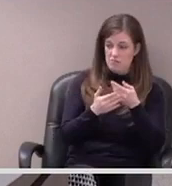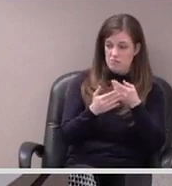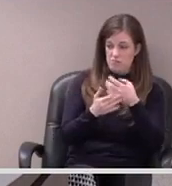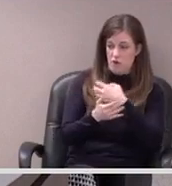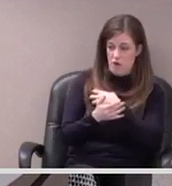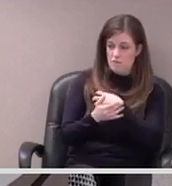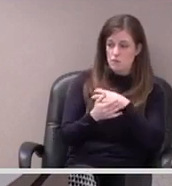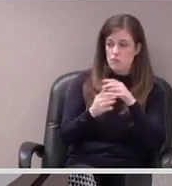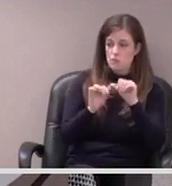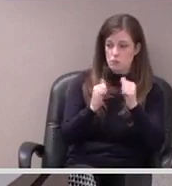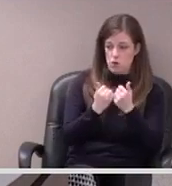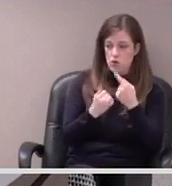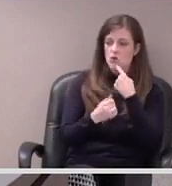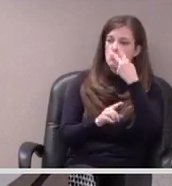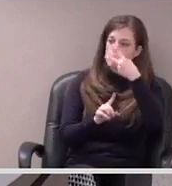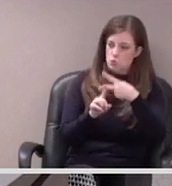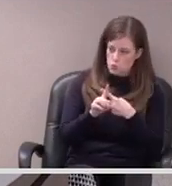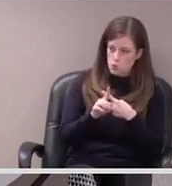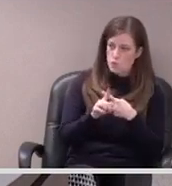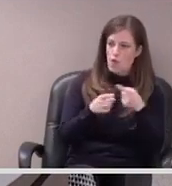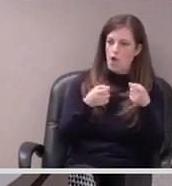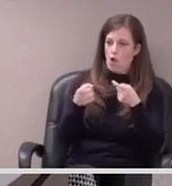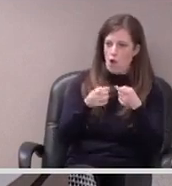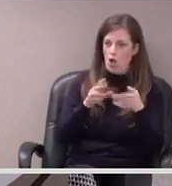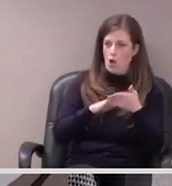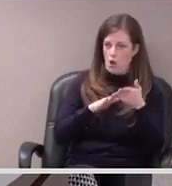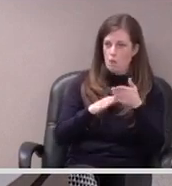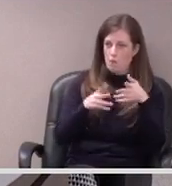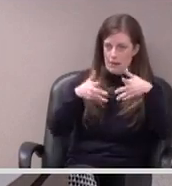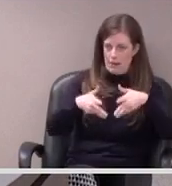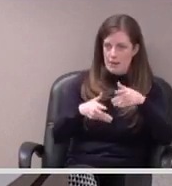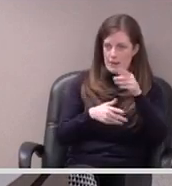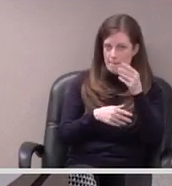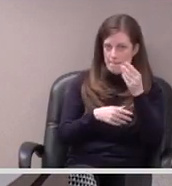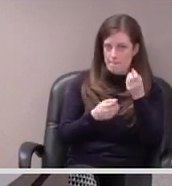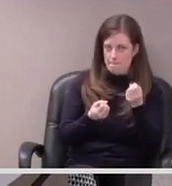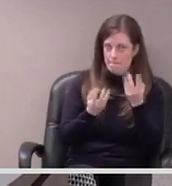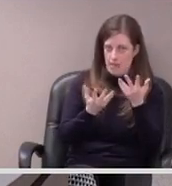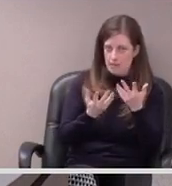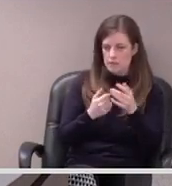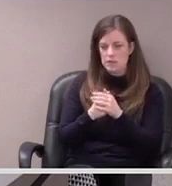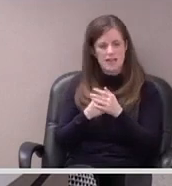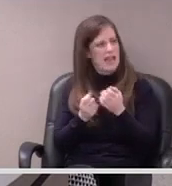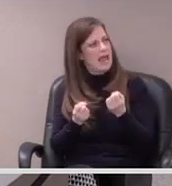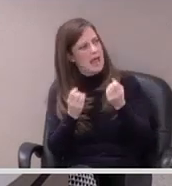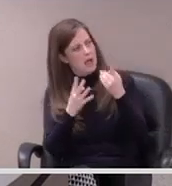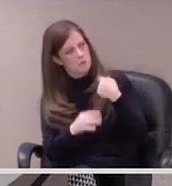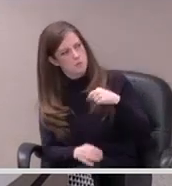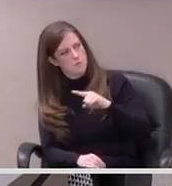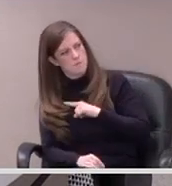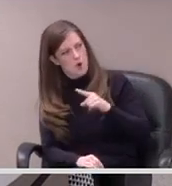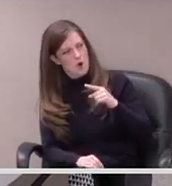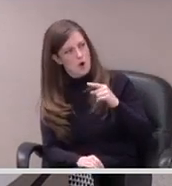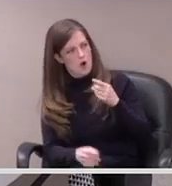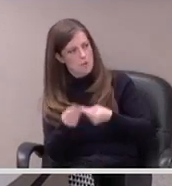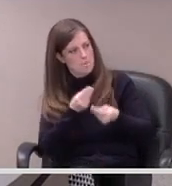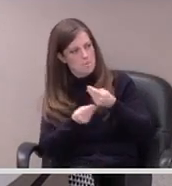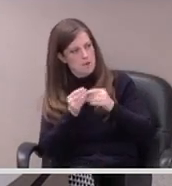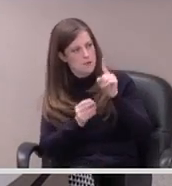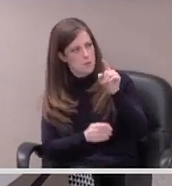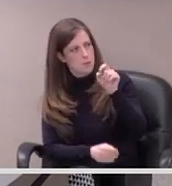would have a two-month operating balance. And what would that be currently for our budget? Well, of